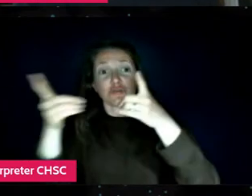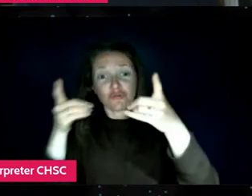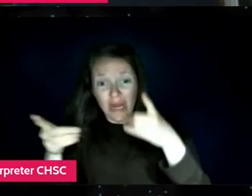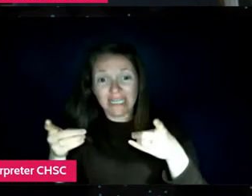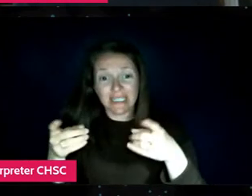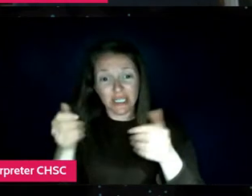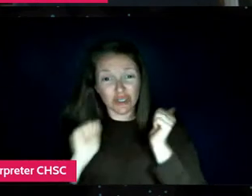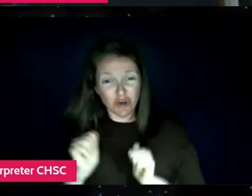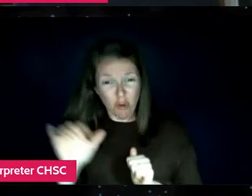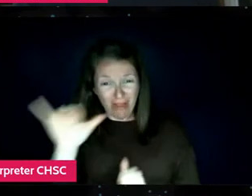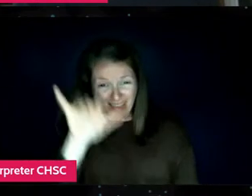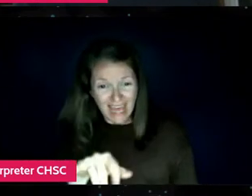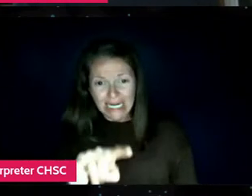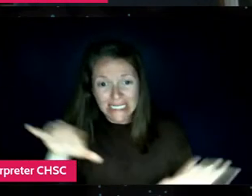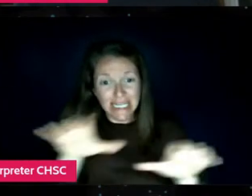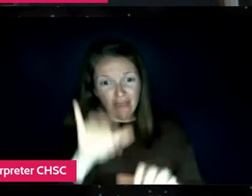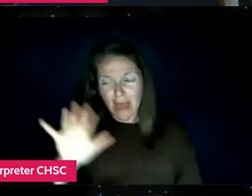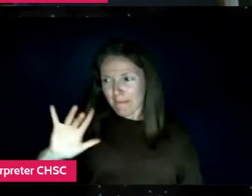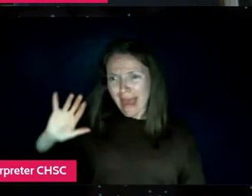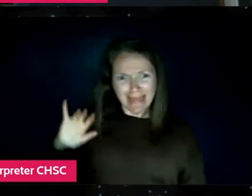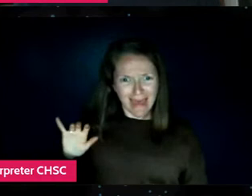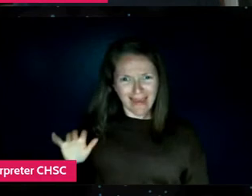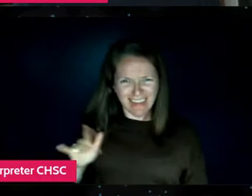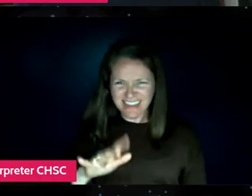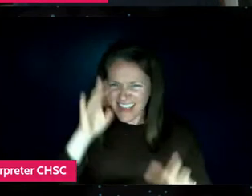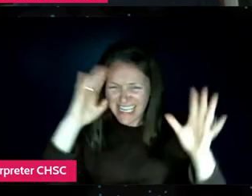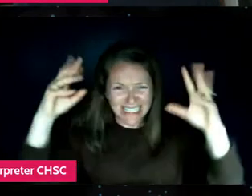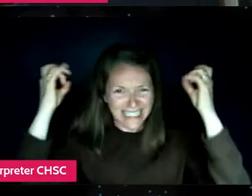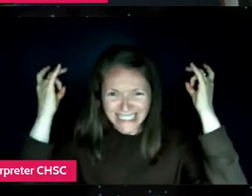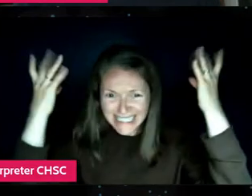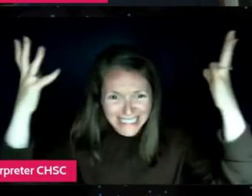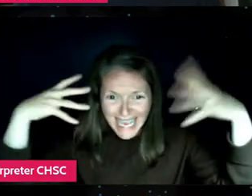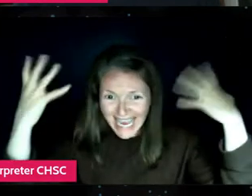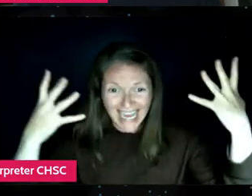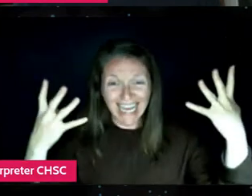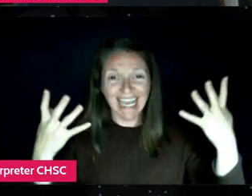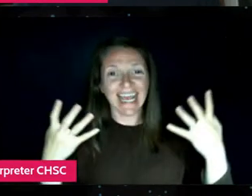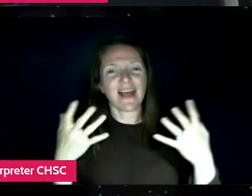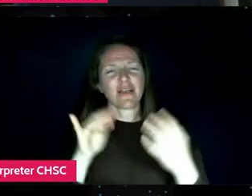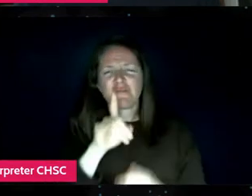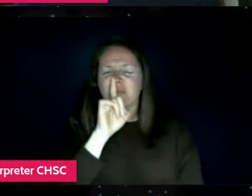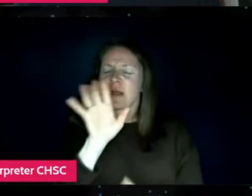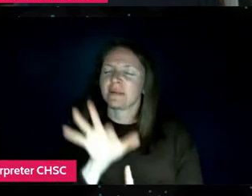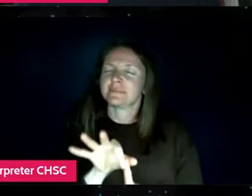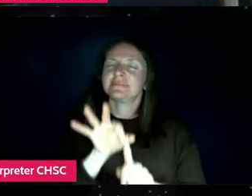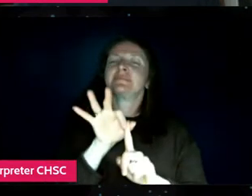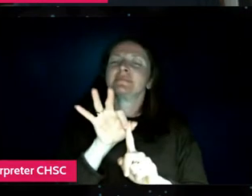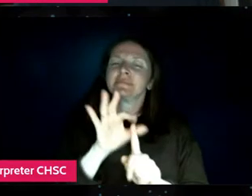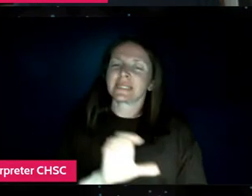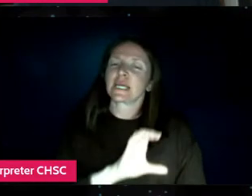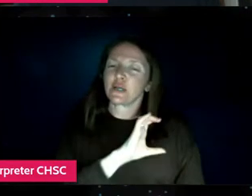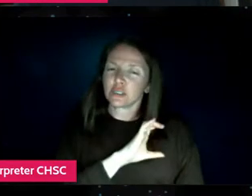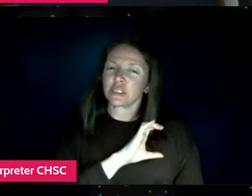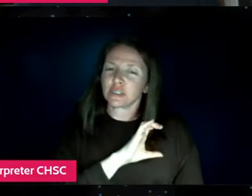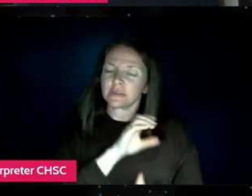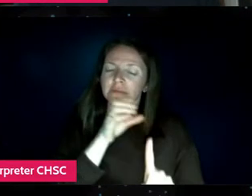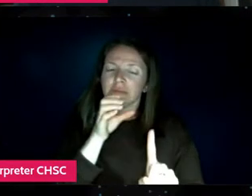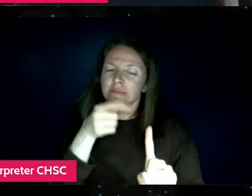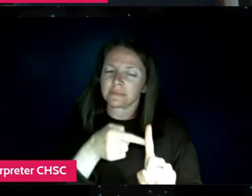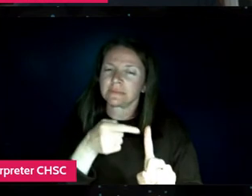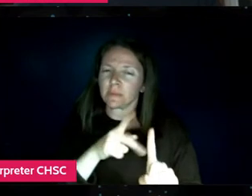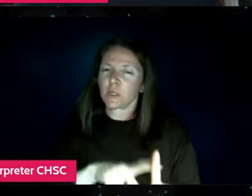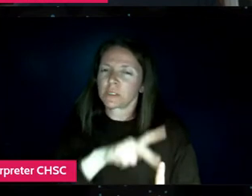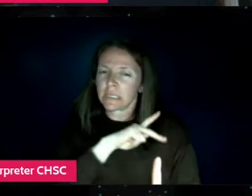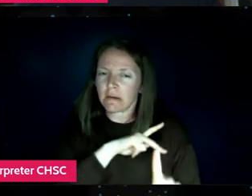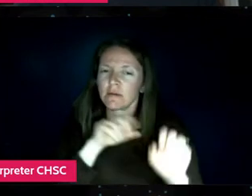this nature? And he did that back then. That's insane. It takes a very rare character and a very rare